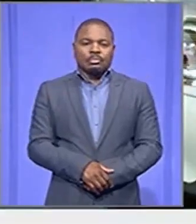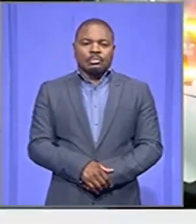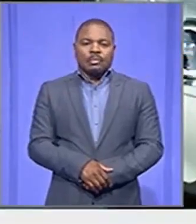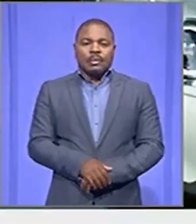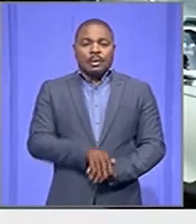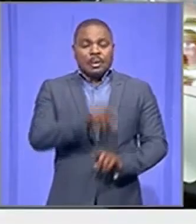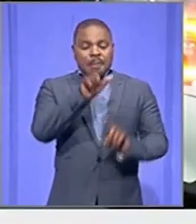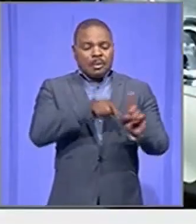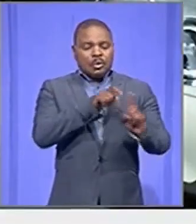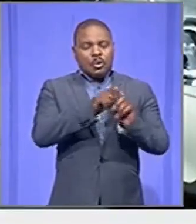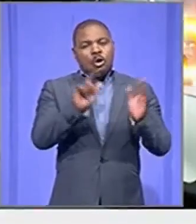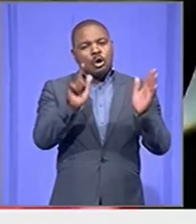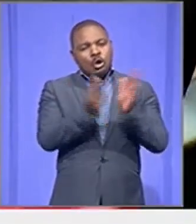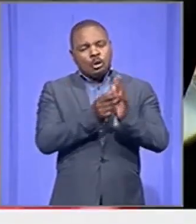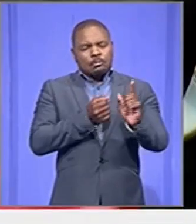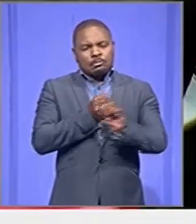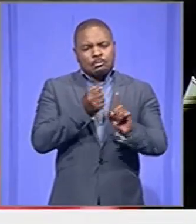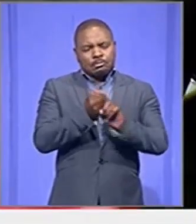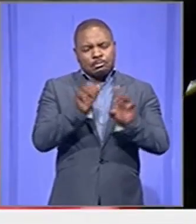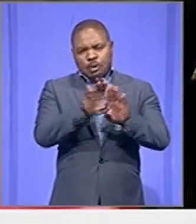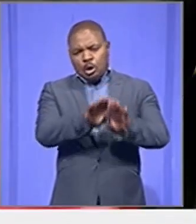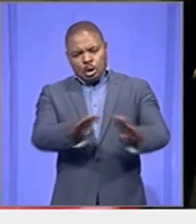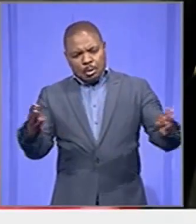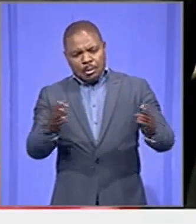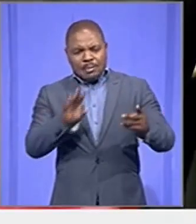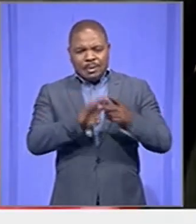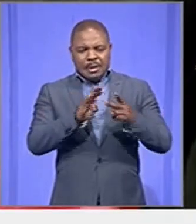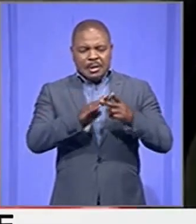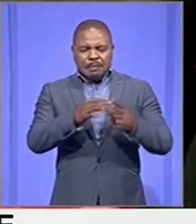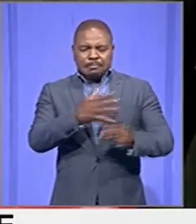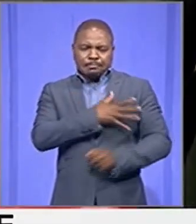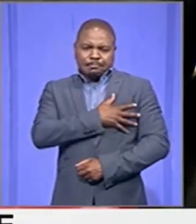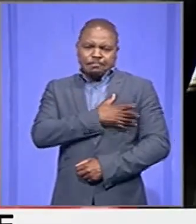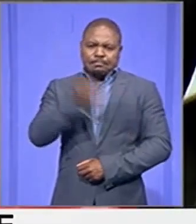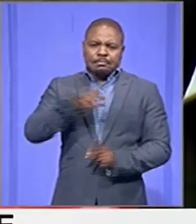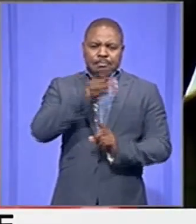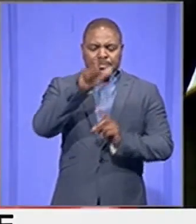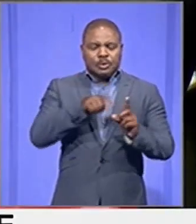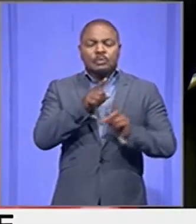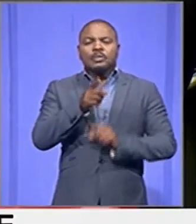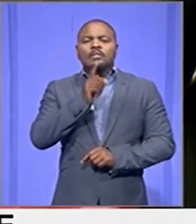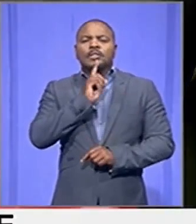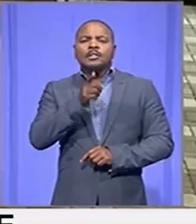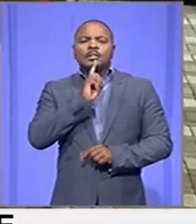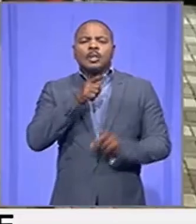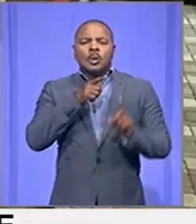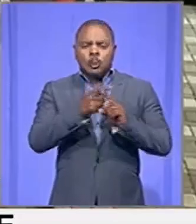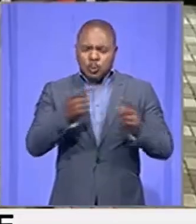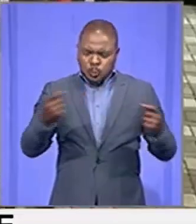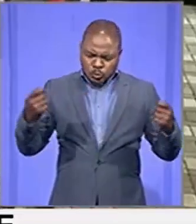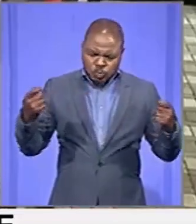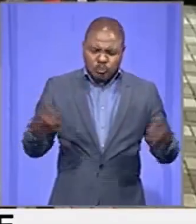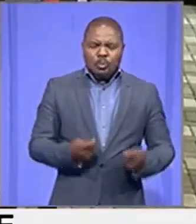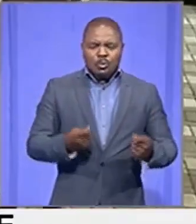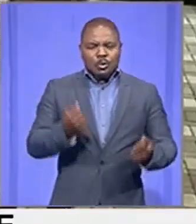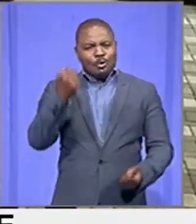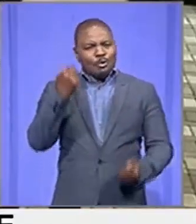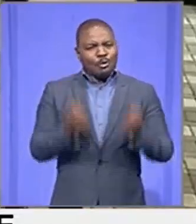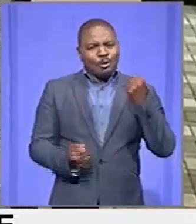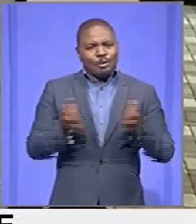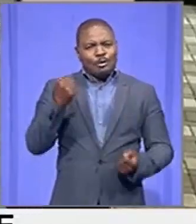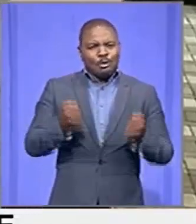Mmulatsela wa tiro ya molao le mampudi wa boammaruri morutabana yo neng a gakgametse mo kgotlatshekelo mme